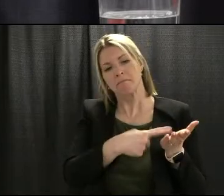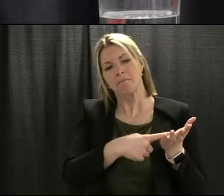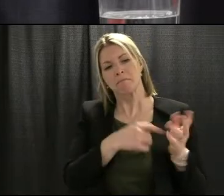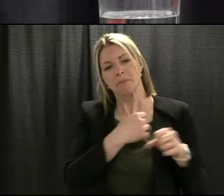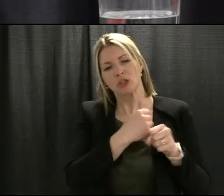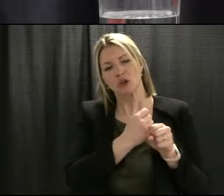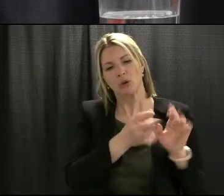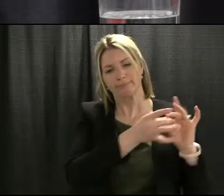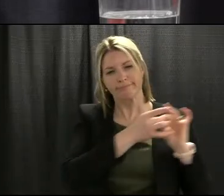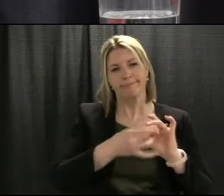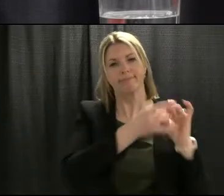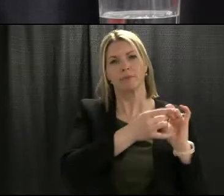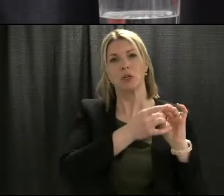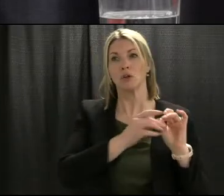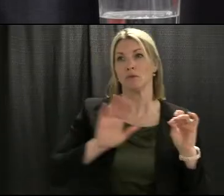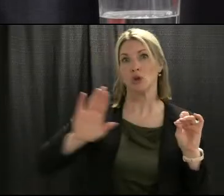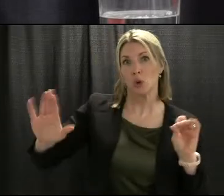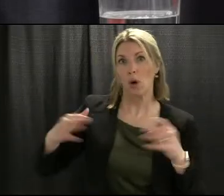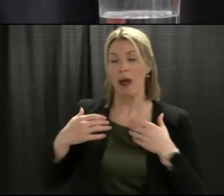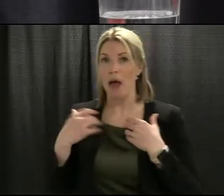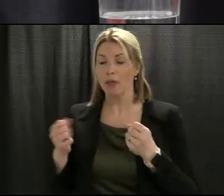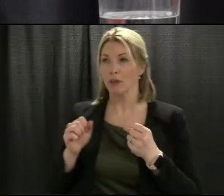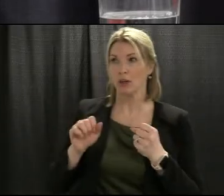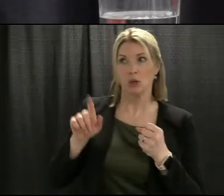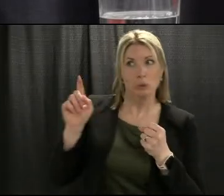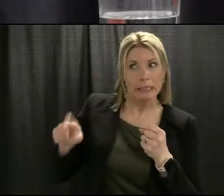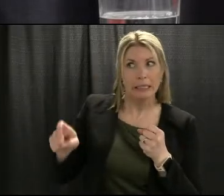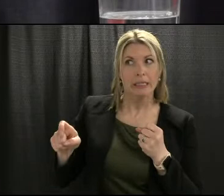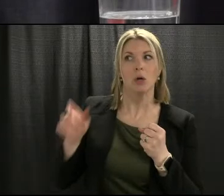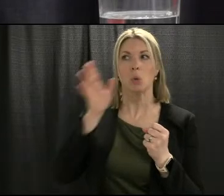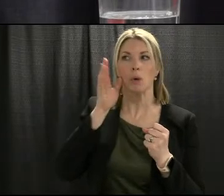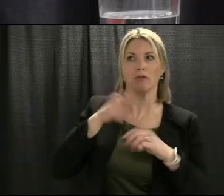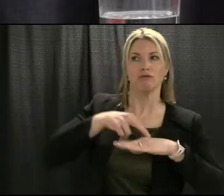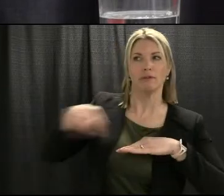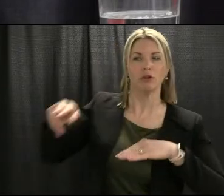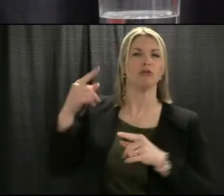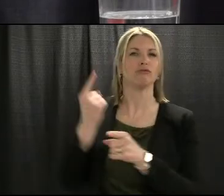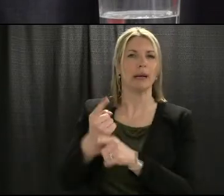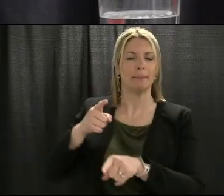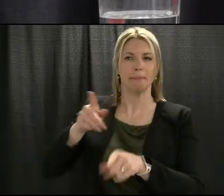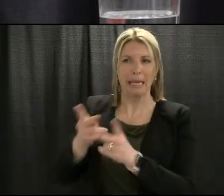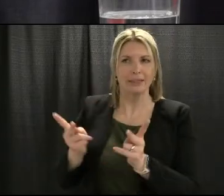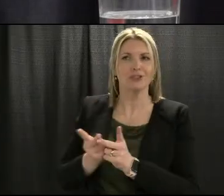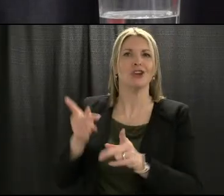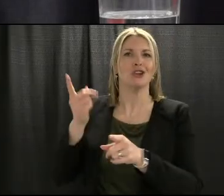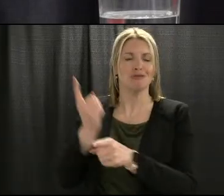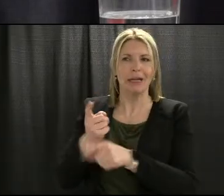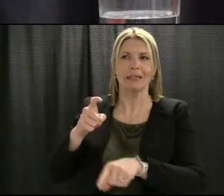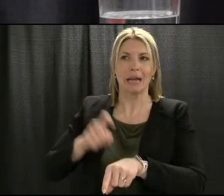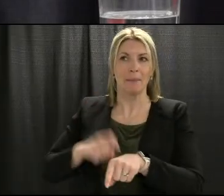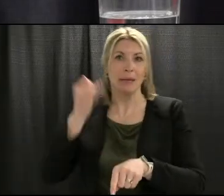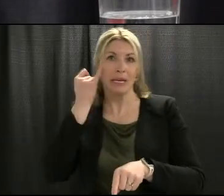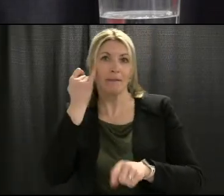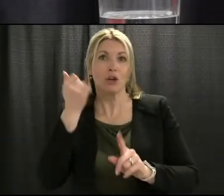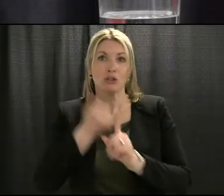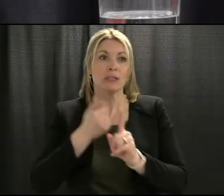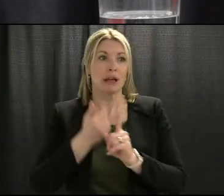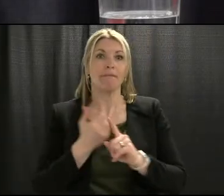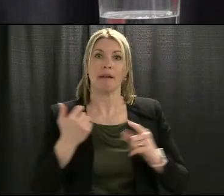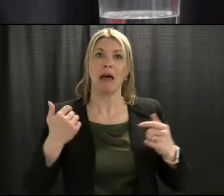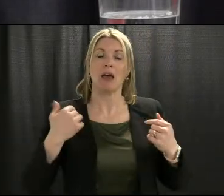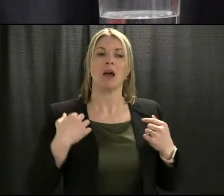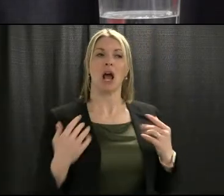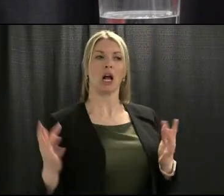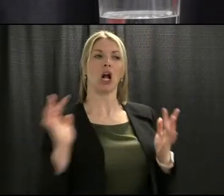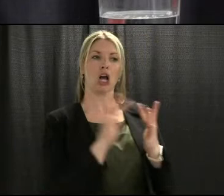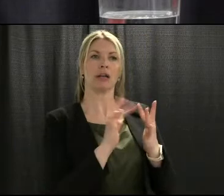at the right time. So, if you are attached to a family care team and you walk through those doors for your first appointment, it